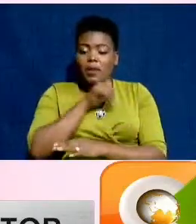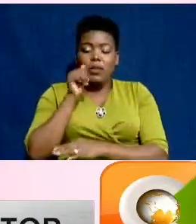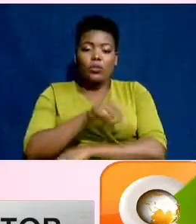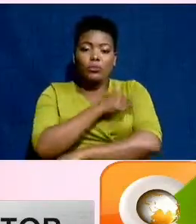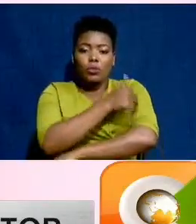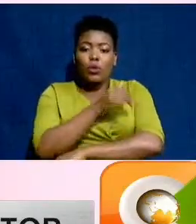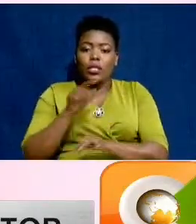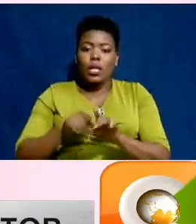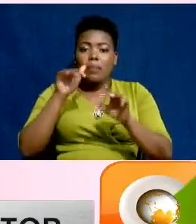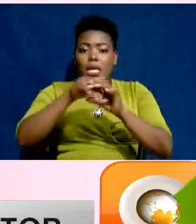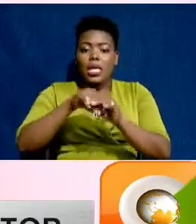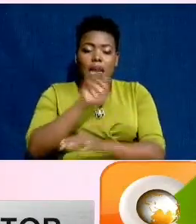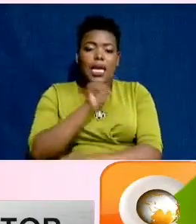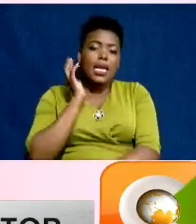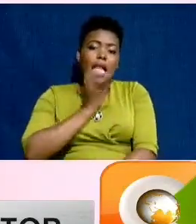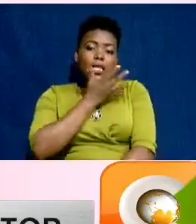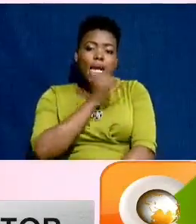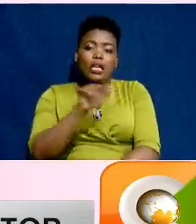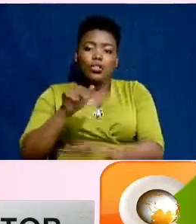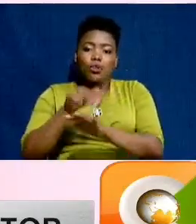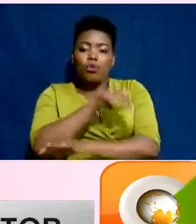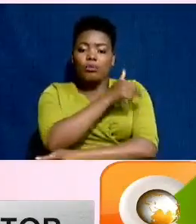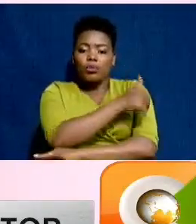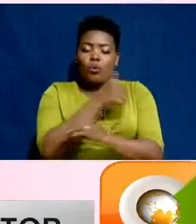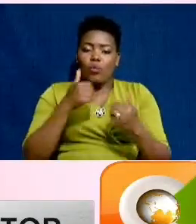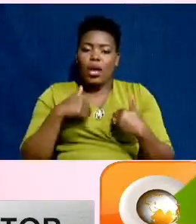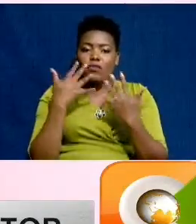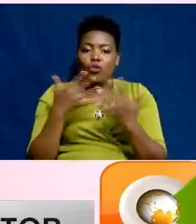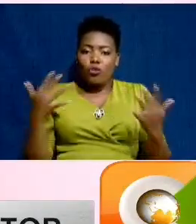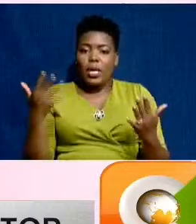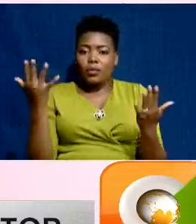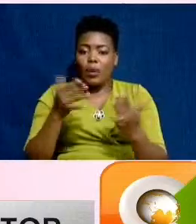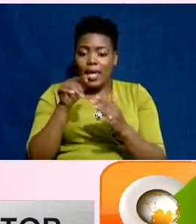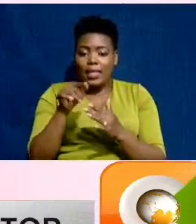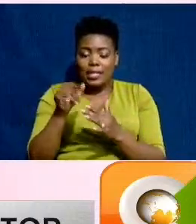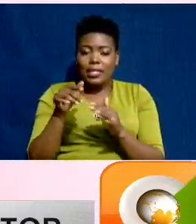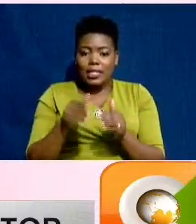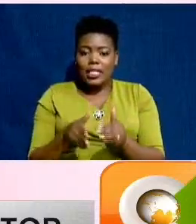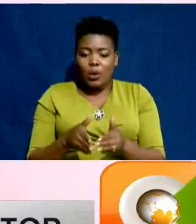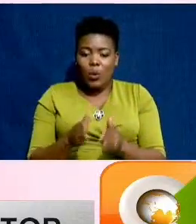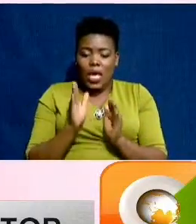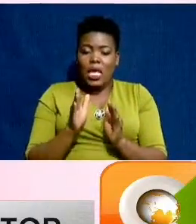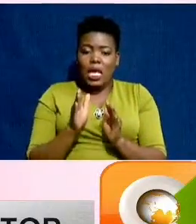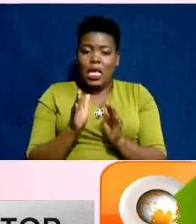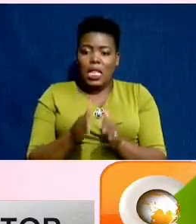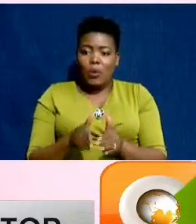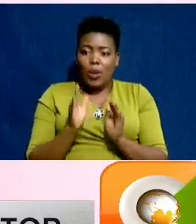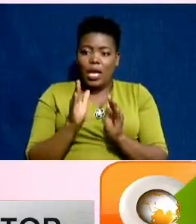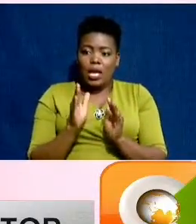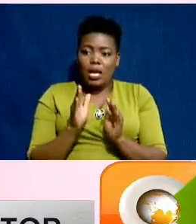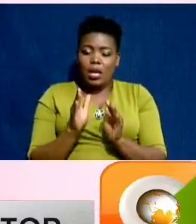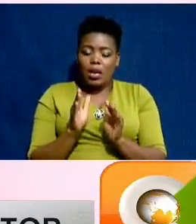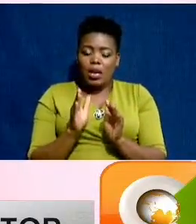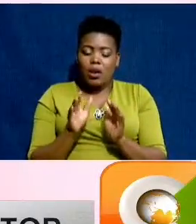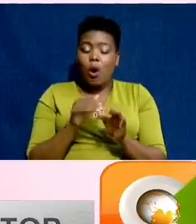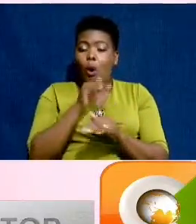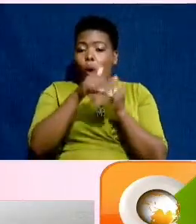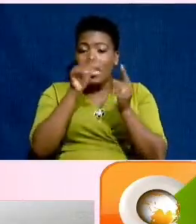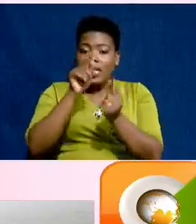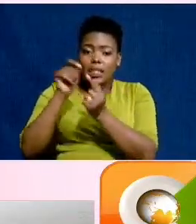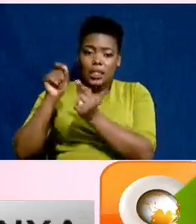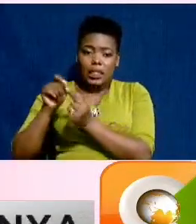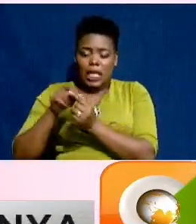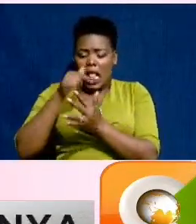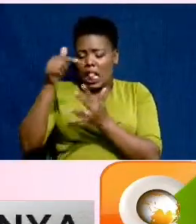and even in a Kenyatta National Hospital. We have documents where these are the criteria I've defined for you. Yeah. All those tests have to be